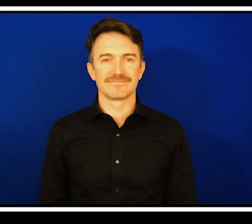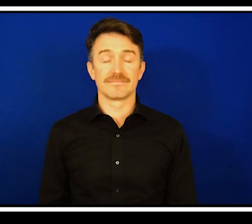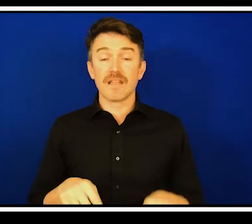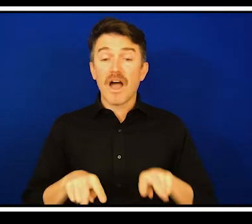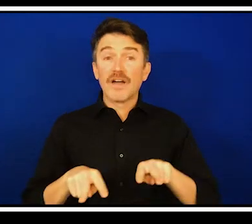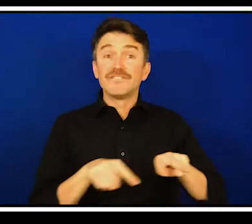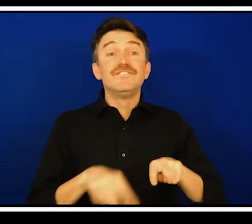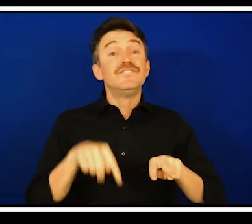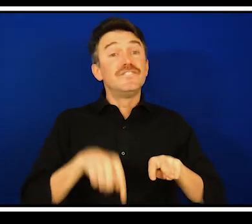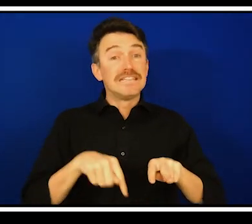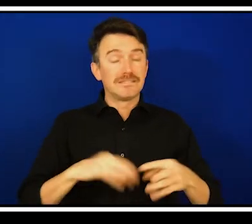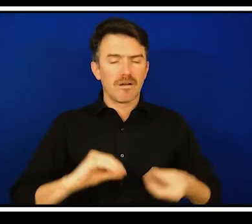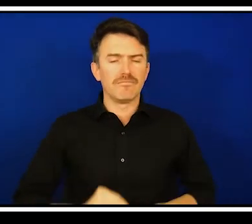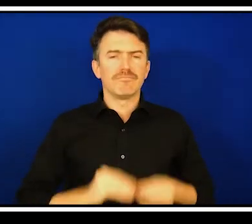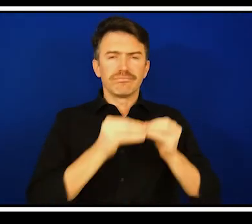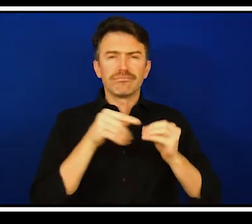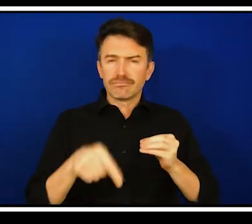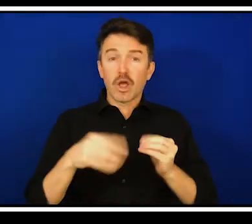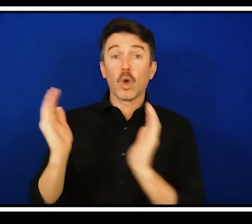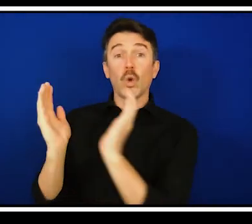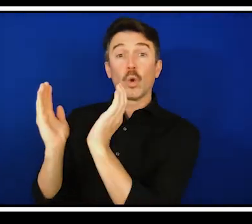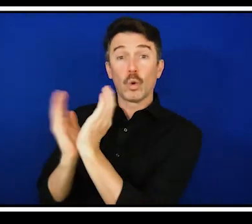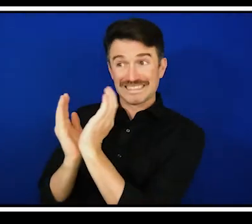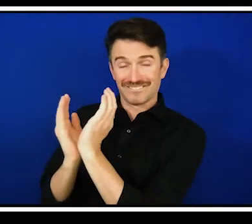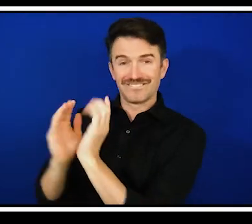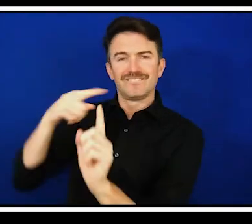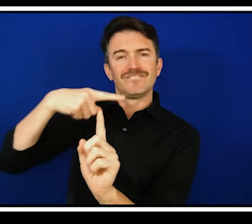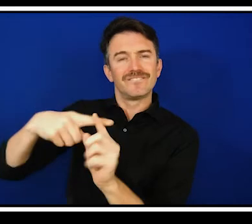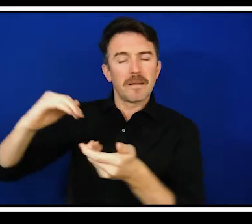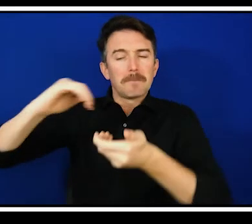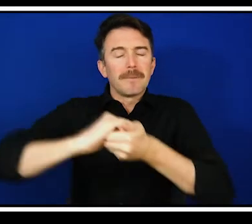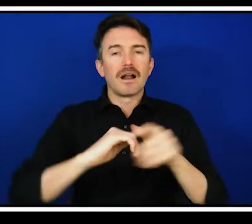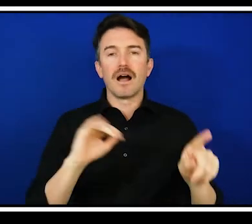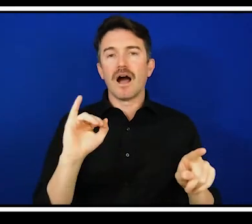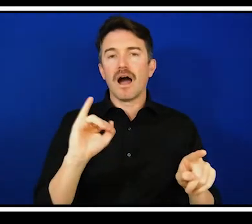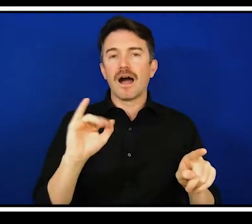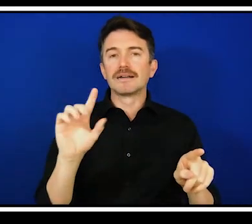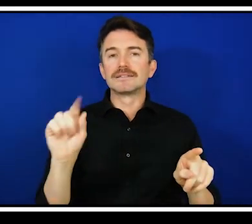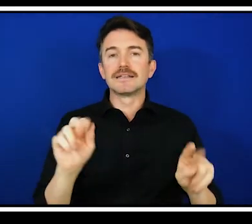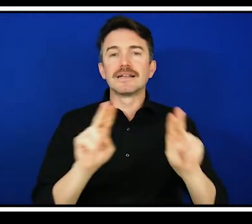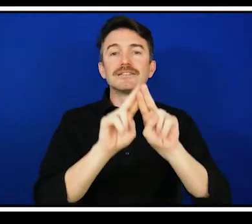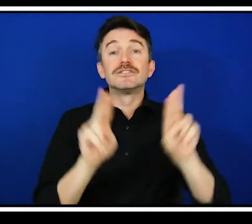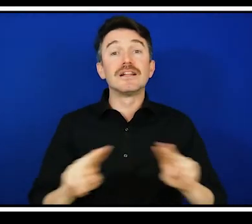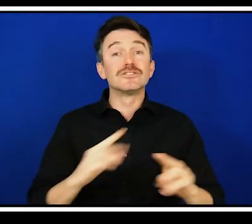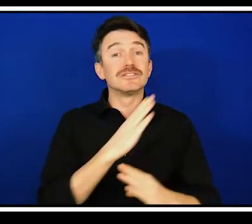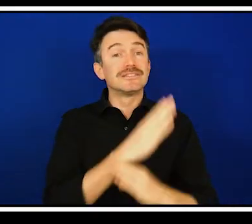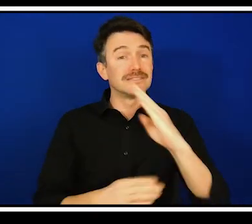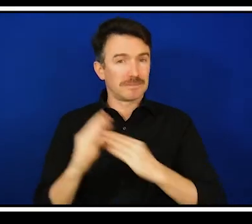This video was produced by UNICEF and the International Disability Alliance in the context of the global program